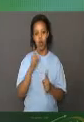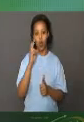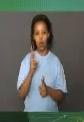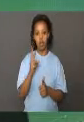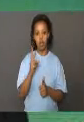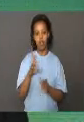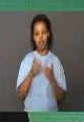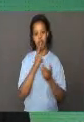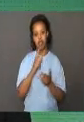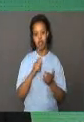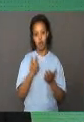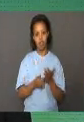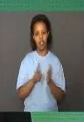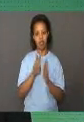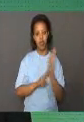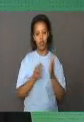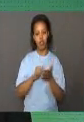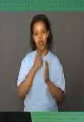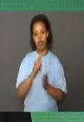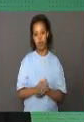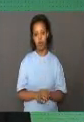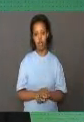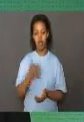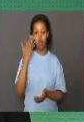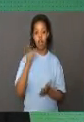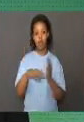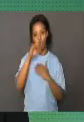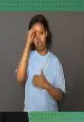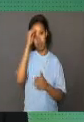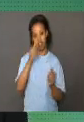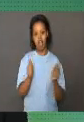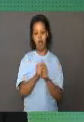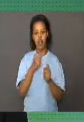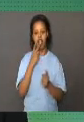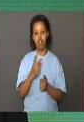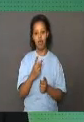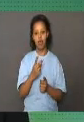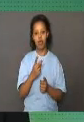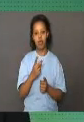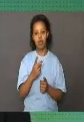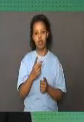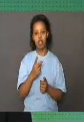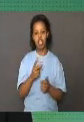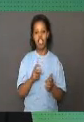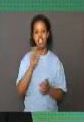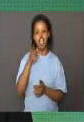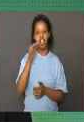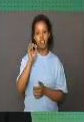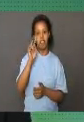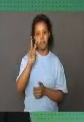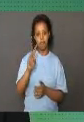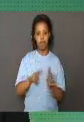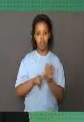topic. In our last lesson together, we studied the life cycle of